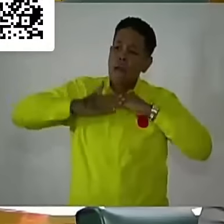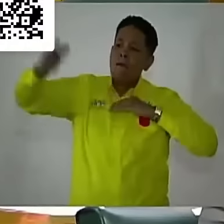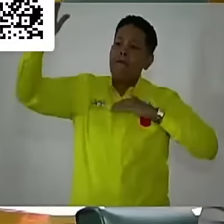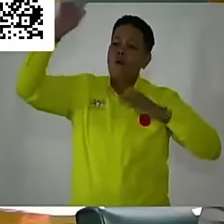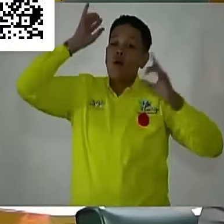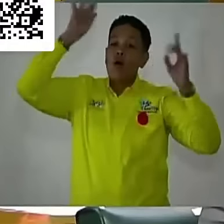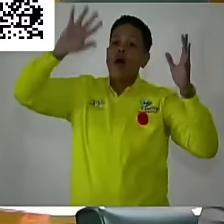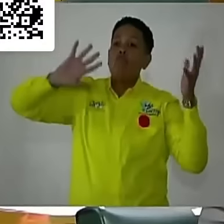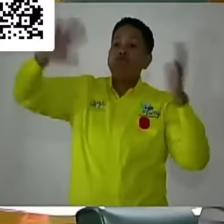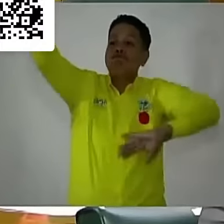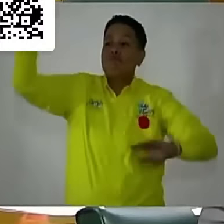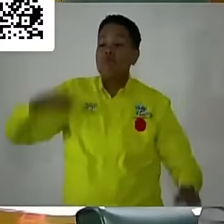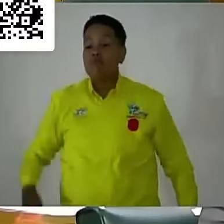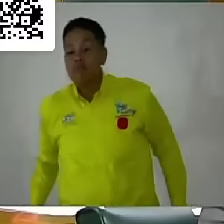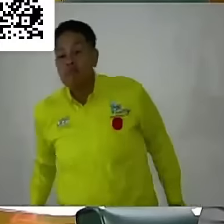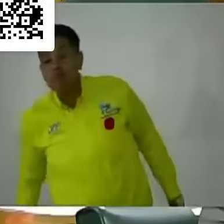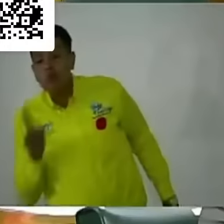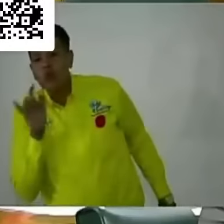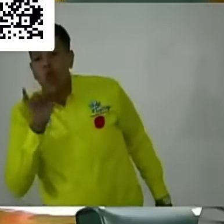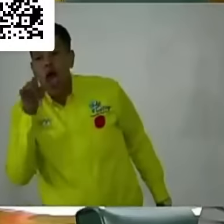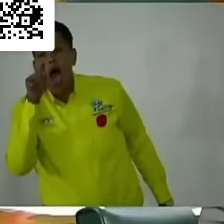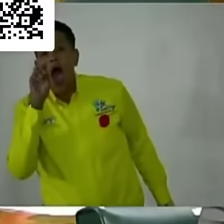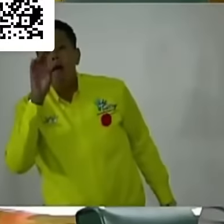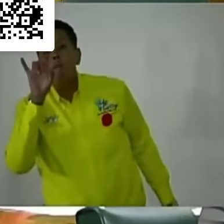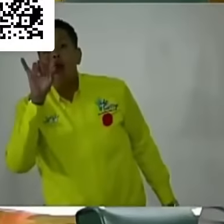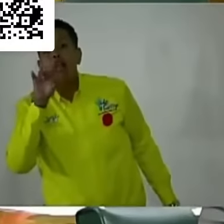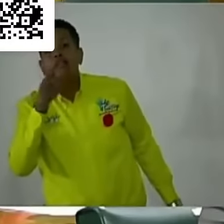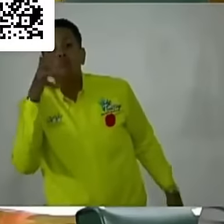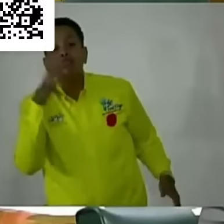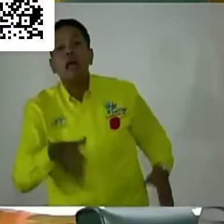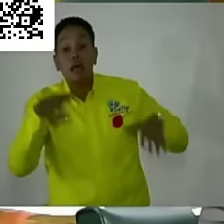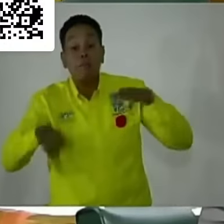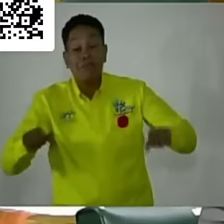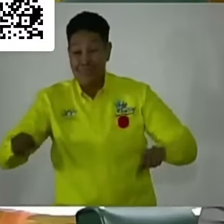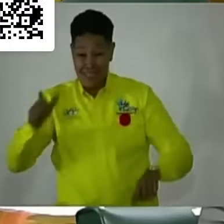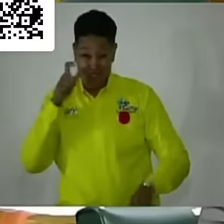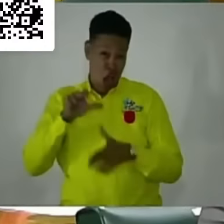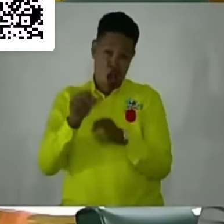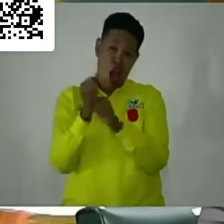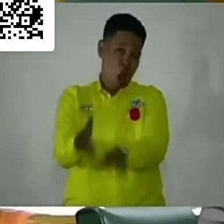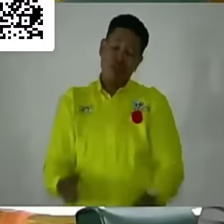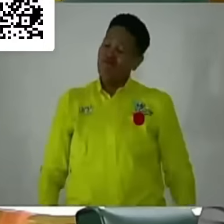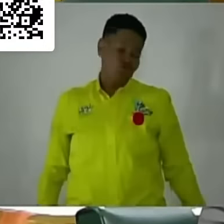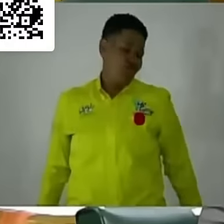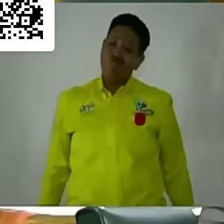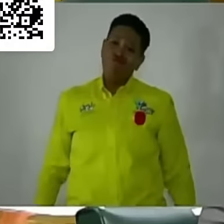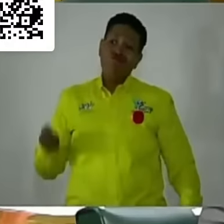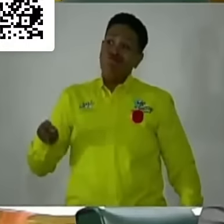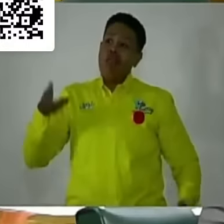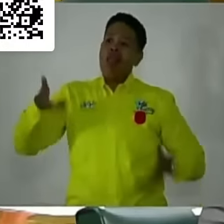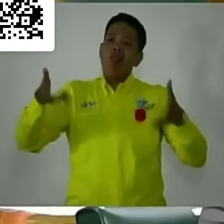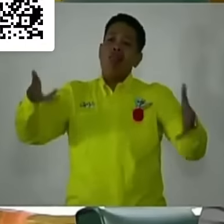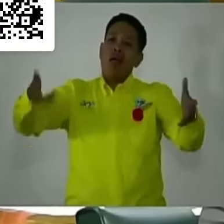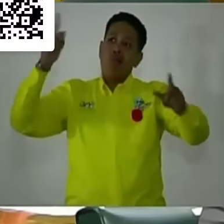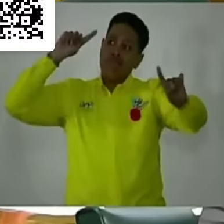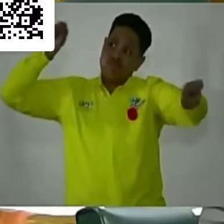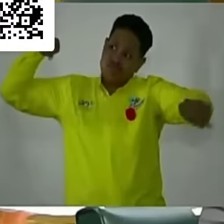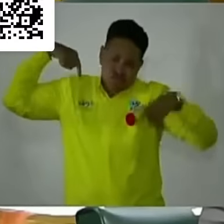post-apocalyptic. And this is not because of the recent hurricane. This has been in that